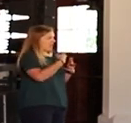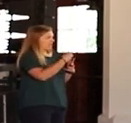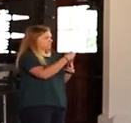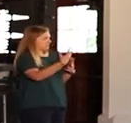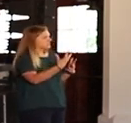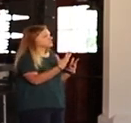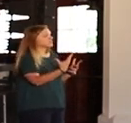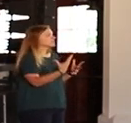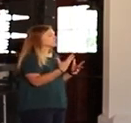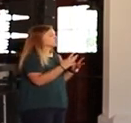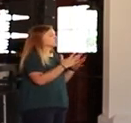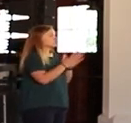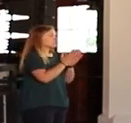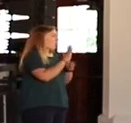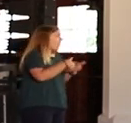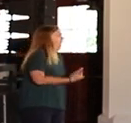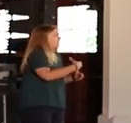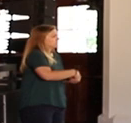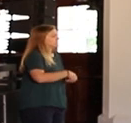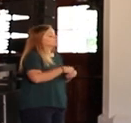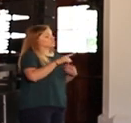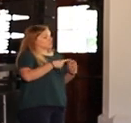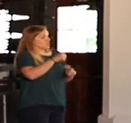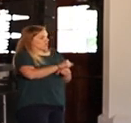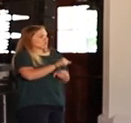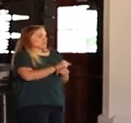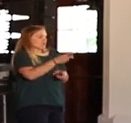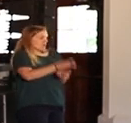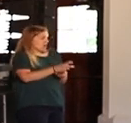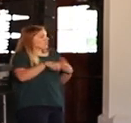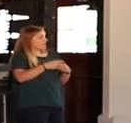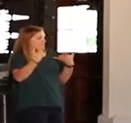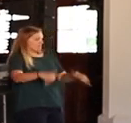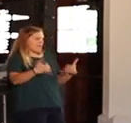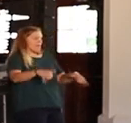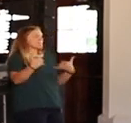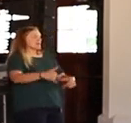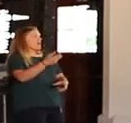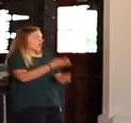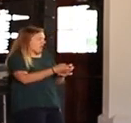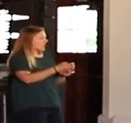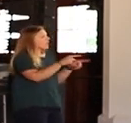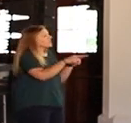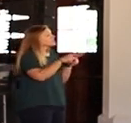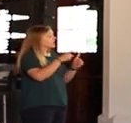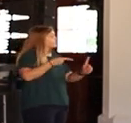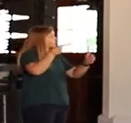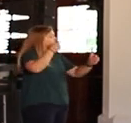all in. Work hard when you work and play hard when you play and pursue what you